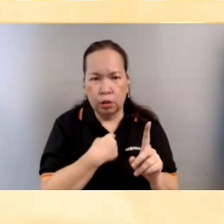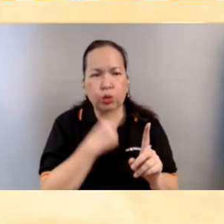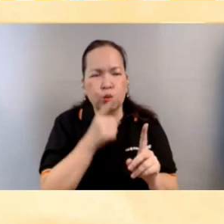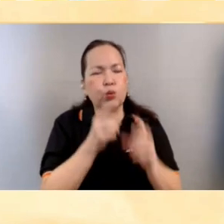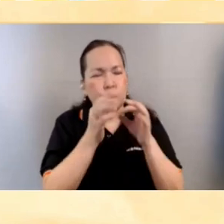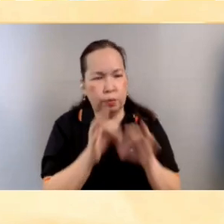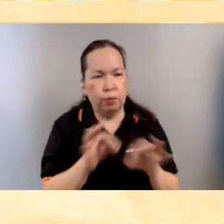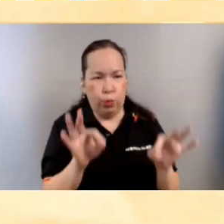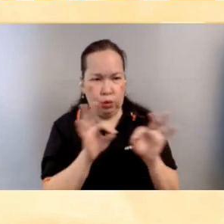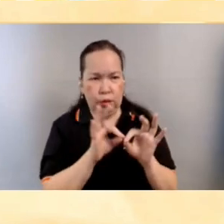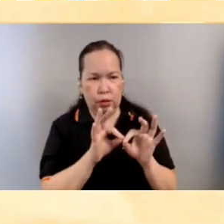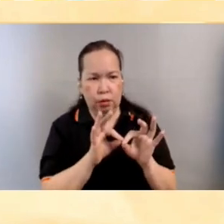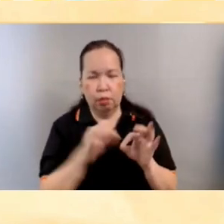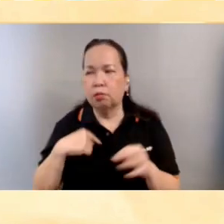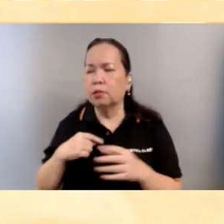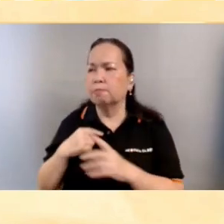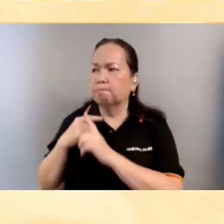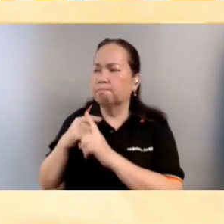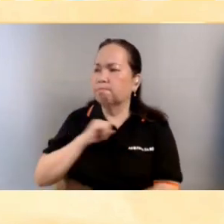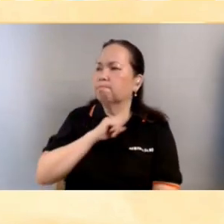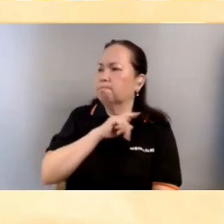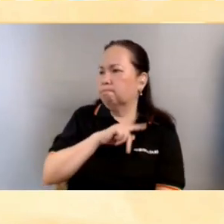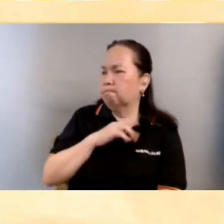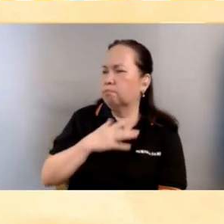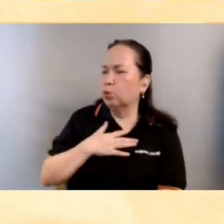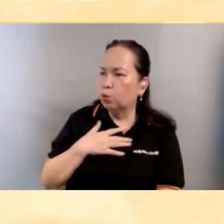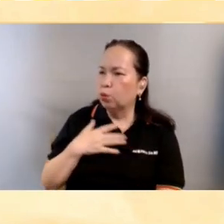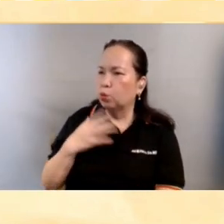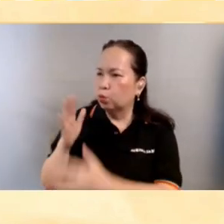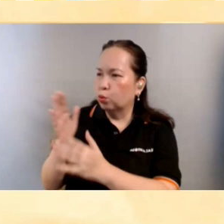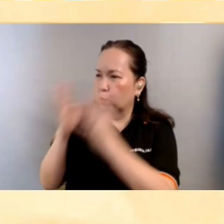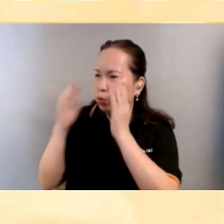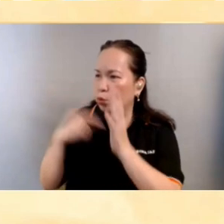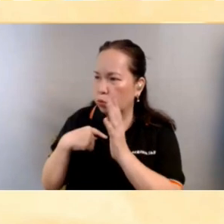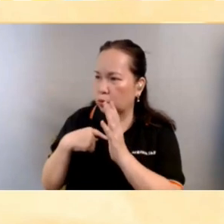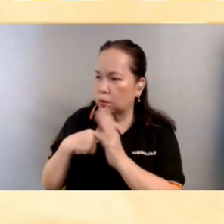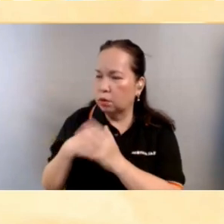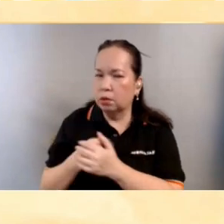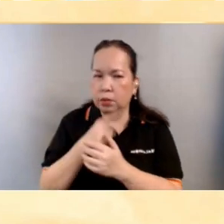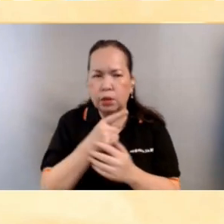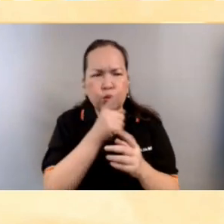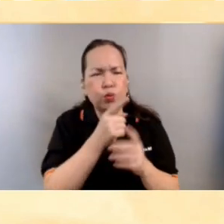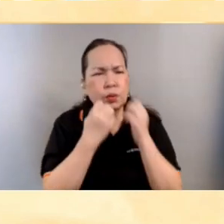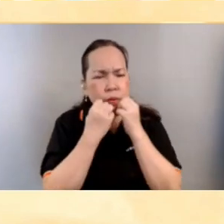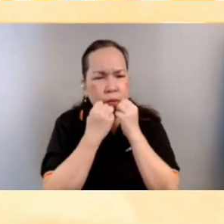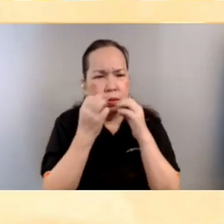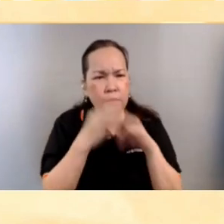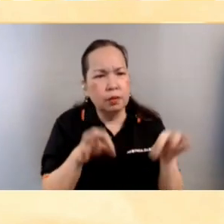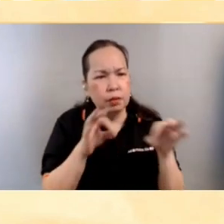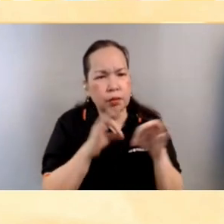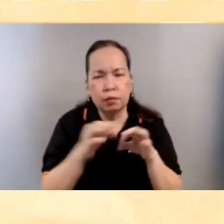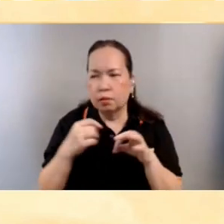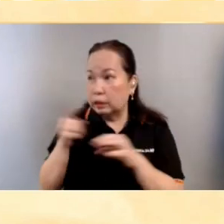matter. You are important. And listening to you, you are not nothing. So it's very important that